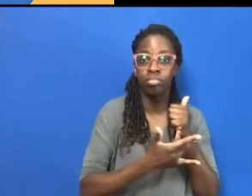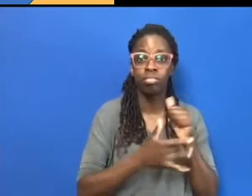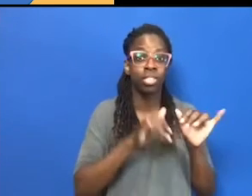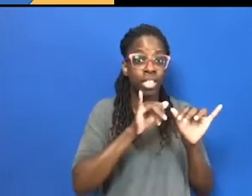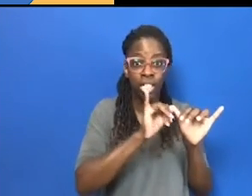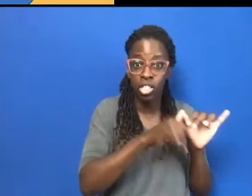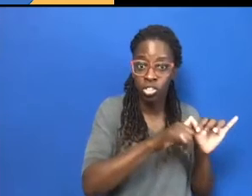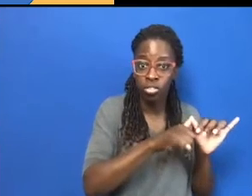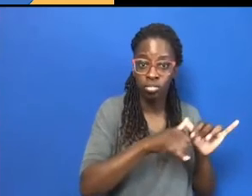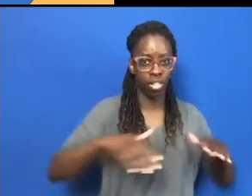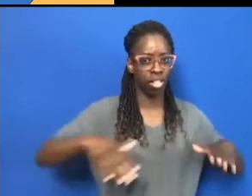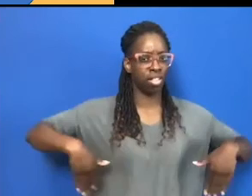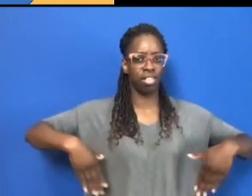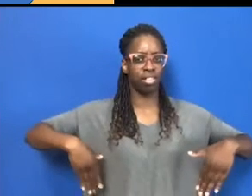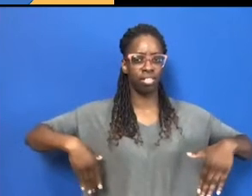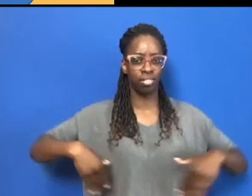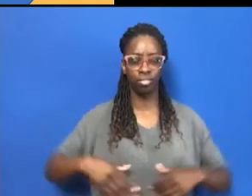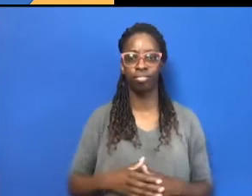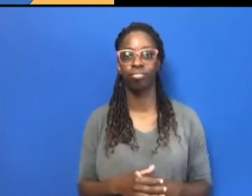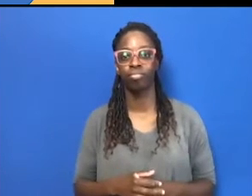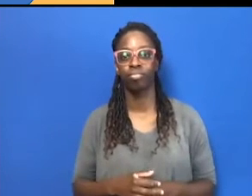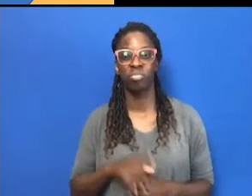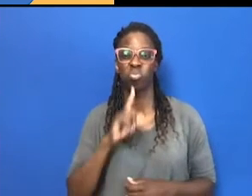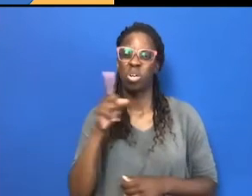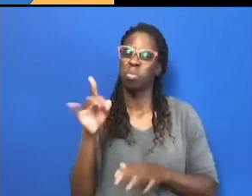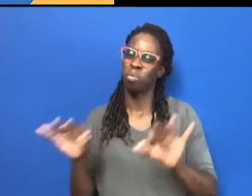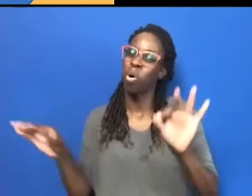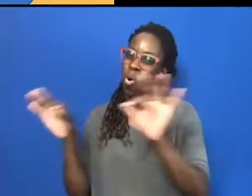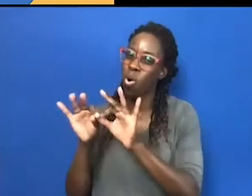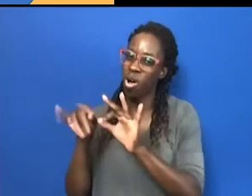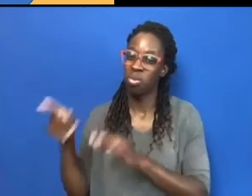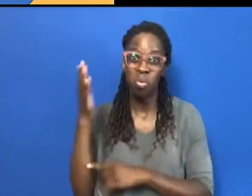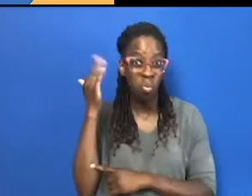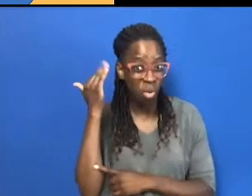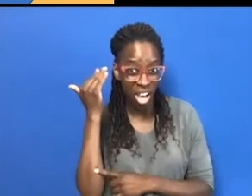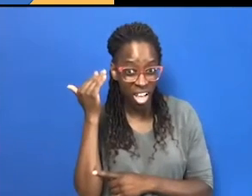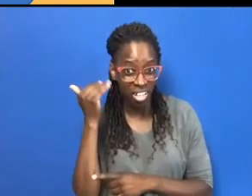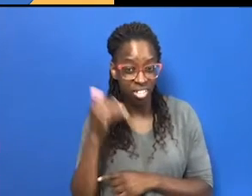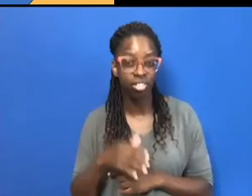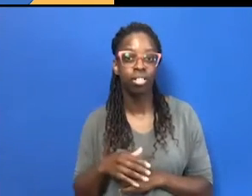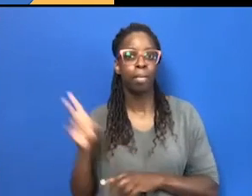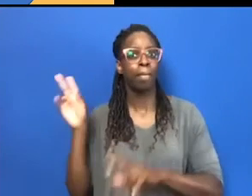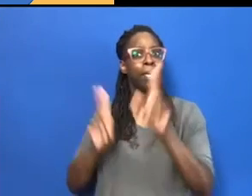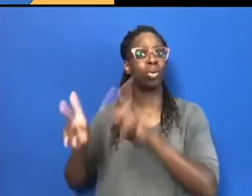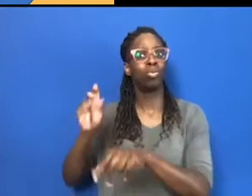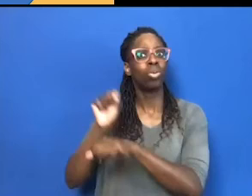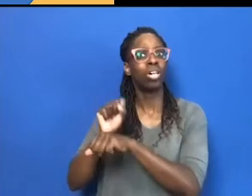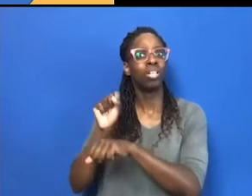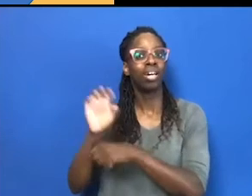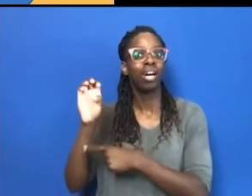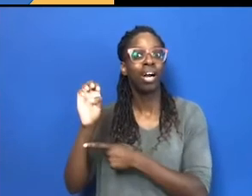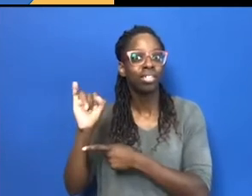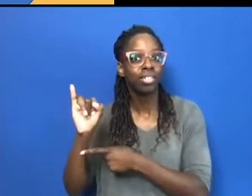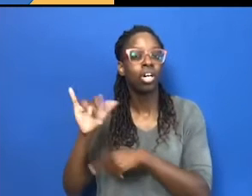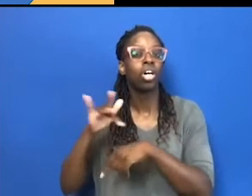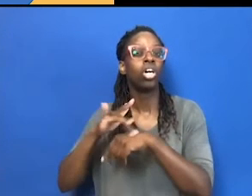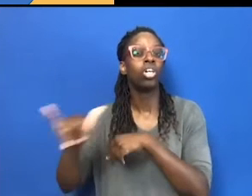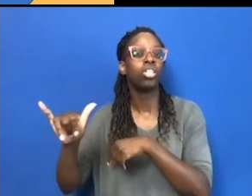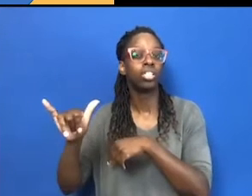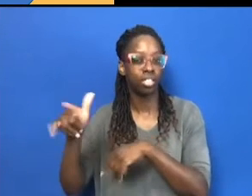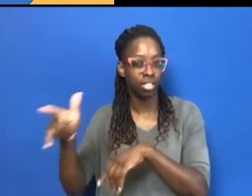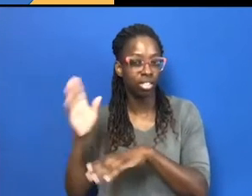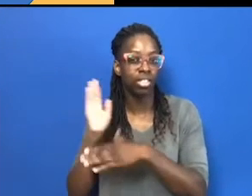that's important because early childhood practitioners, early interventionists, and early childhood faculty all use the